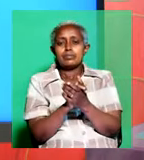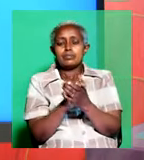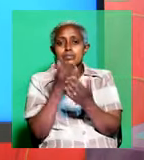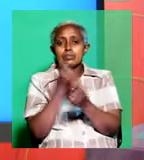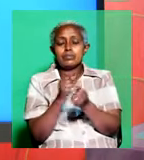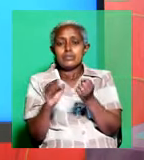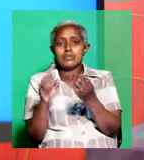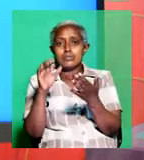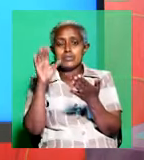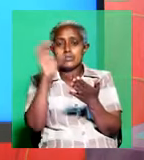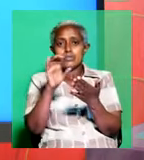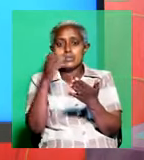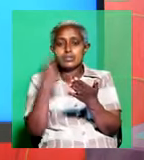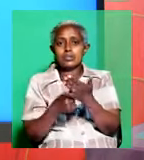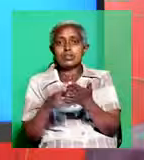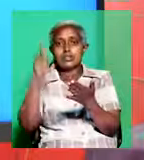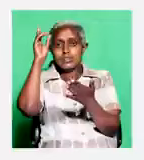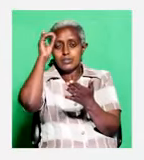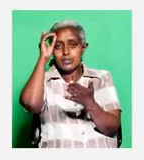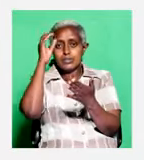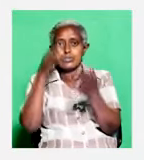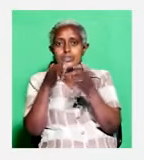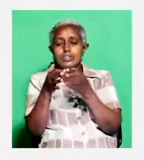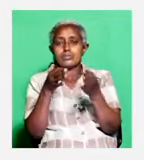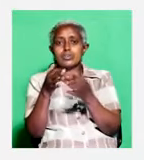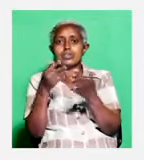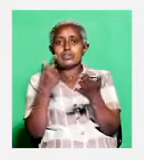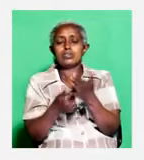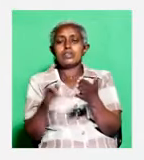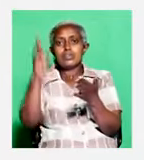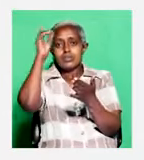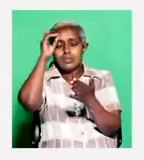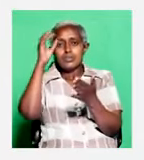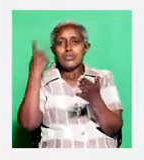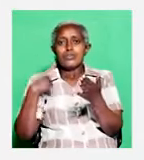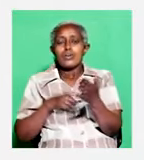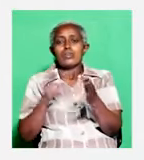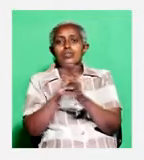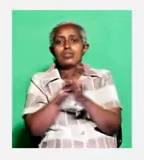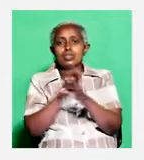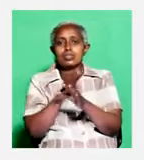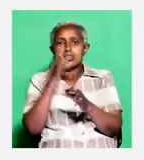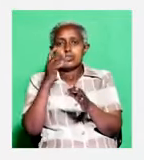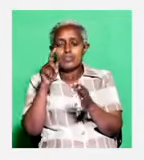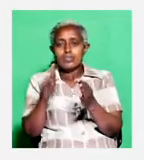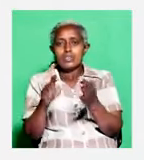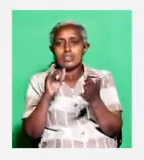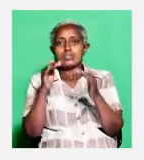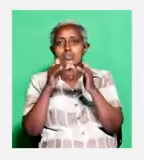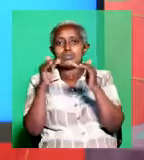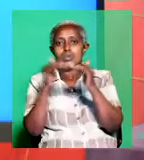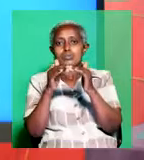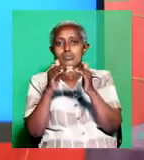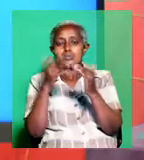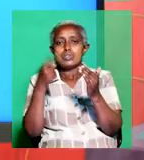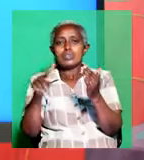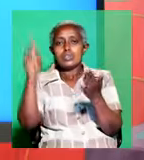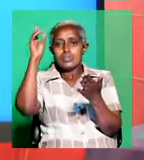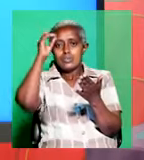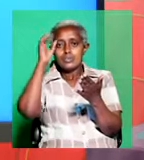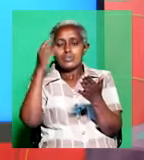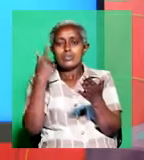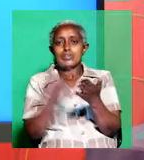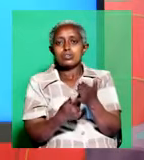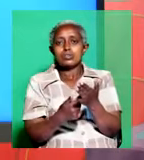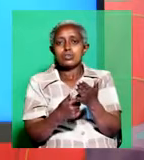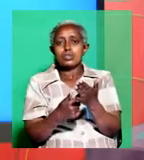let's find the derivative of this expression. The derivative of our function f of x, this is equal to, the derivative of